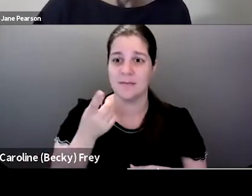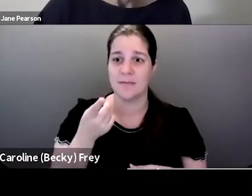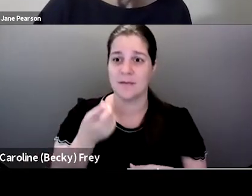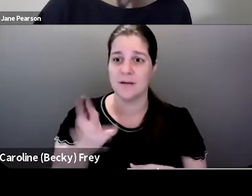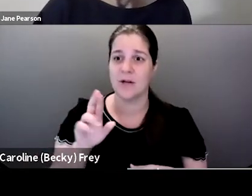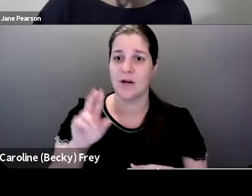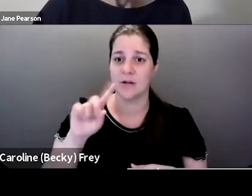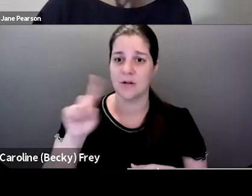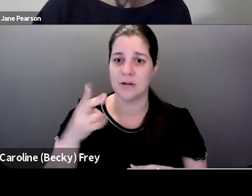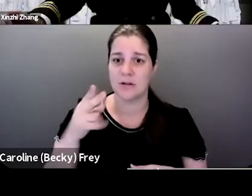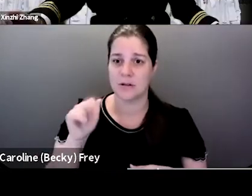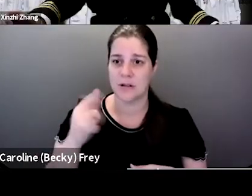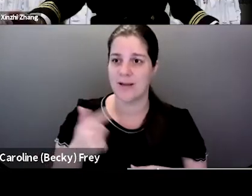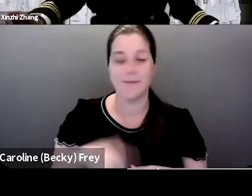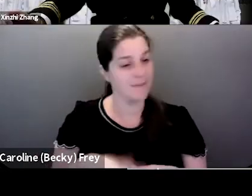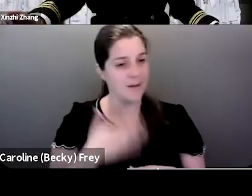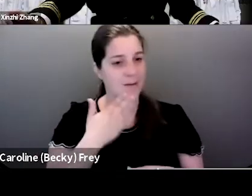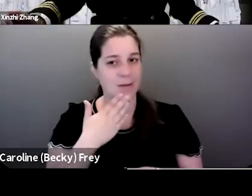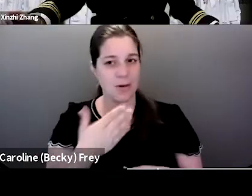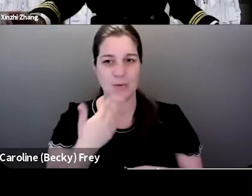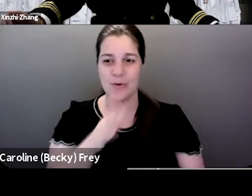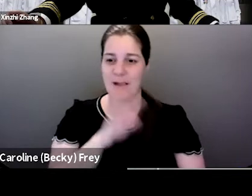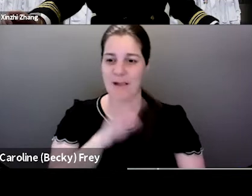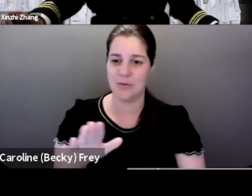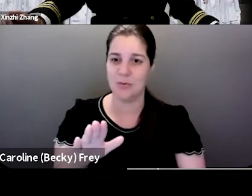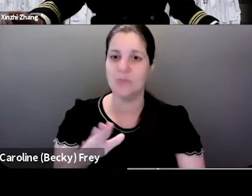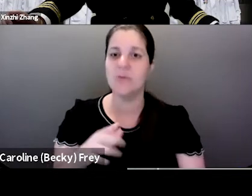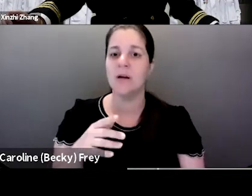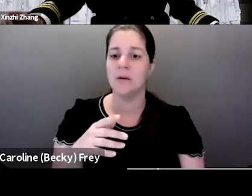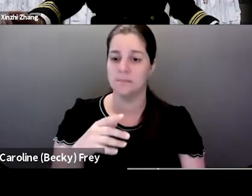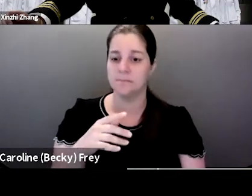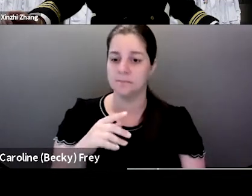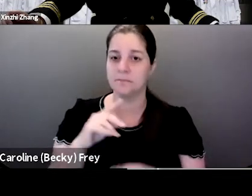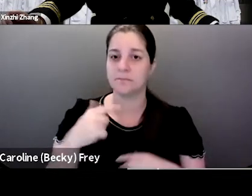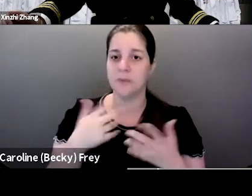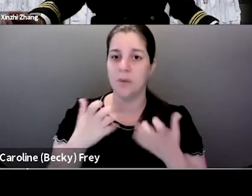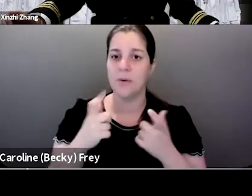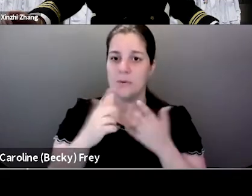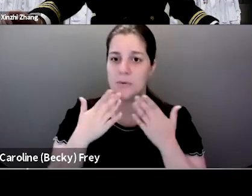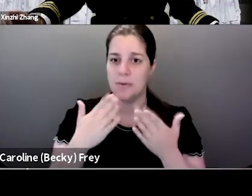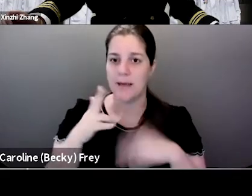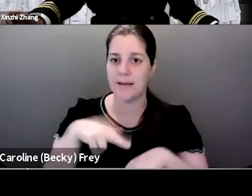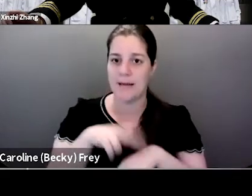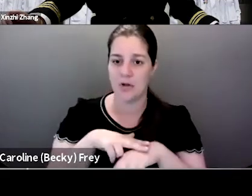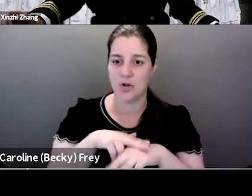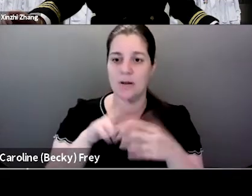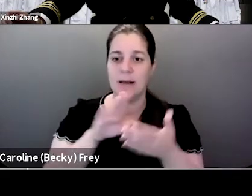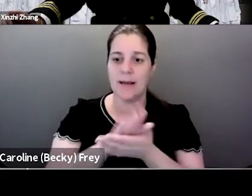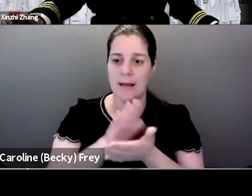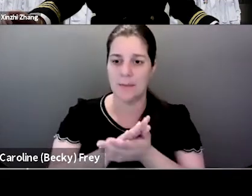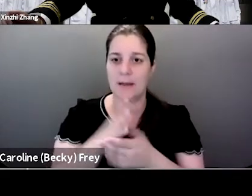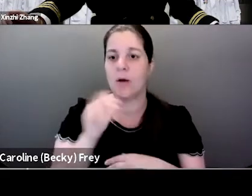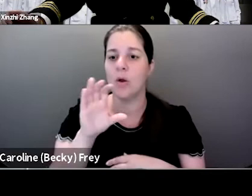next. Thank you. Good afternoon. First of all, I want to thank National Academy and the Planning Committee, especially